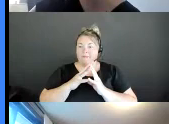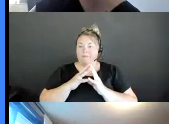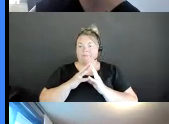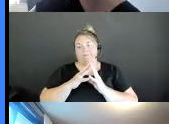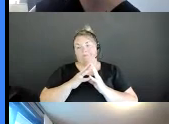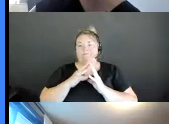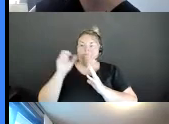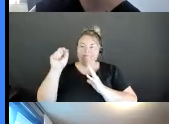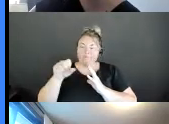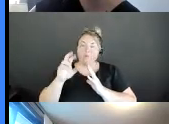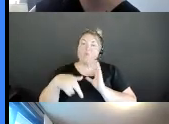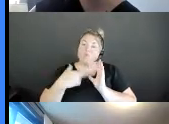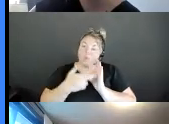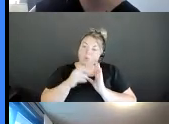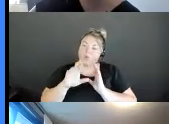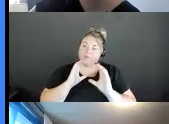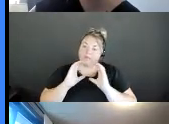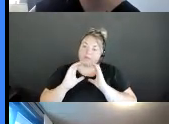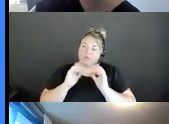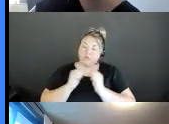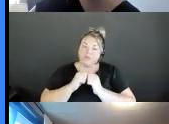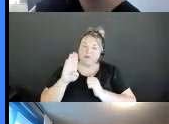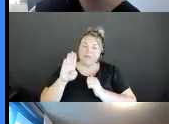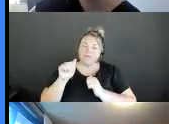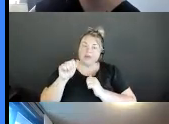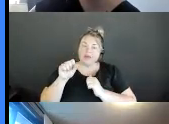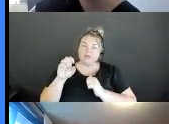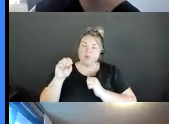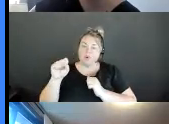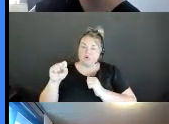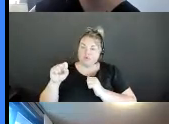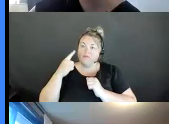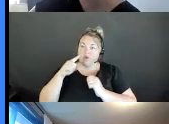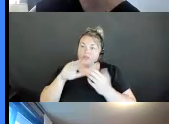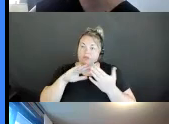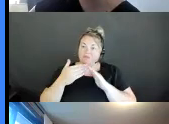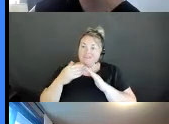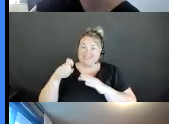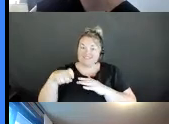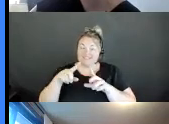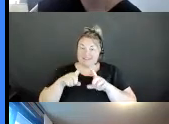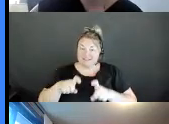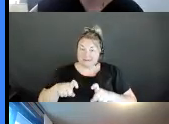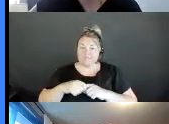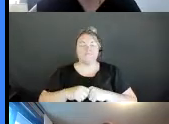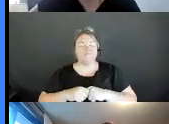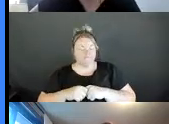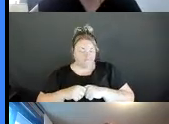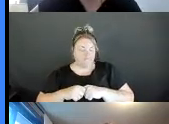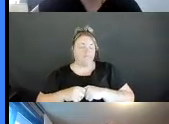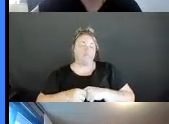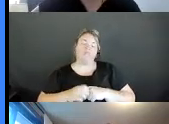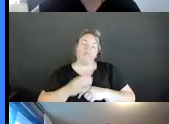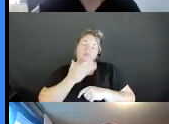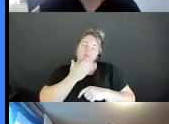the role or communication with the BHAs in relation to the community needs assessment. Thank you. Appreciate